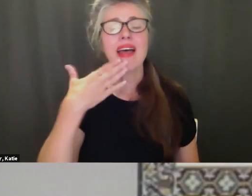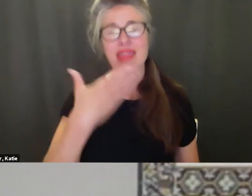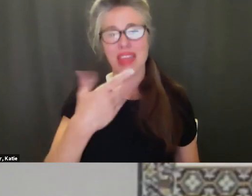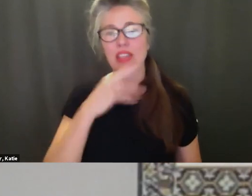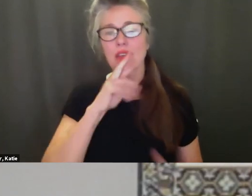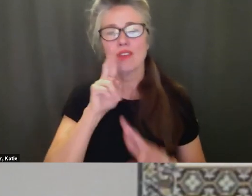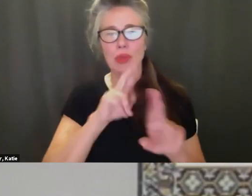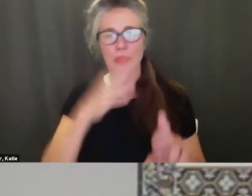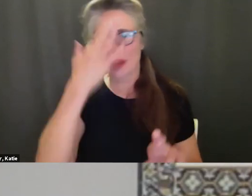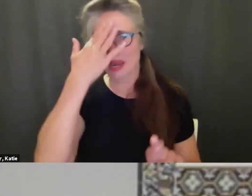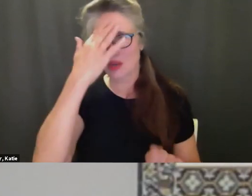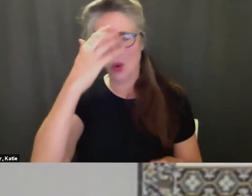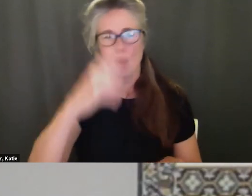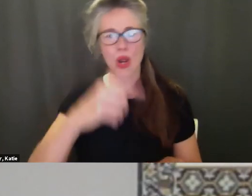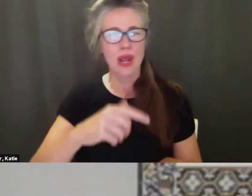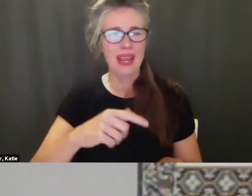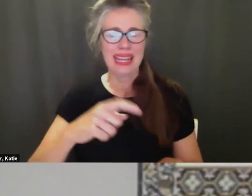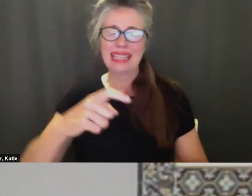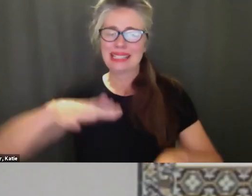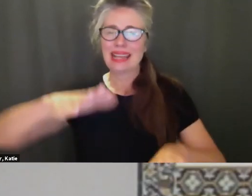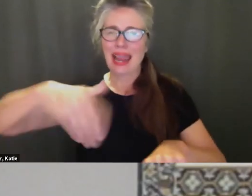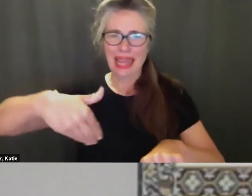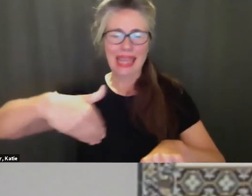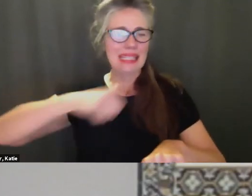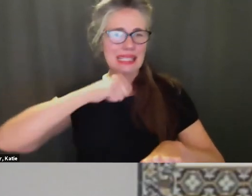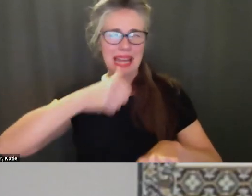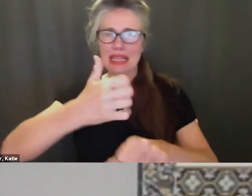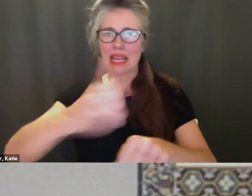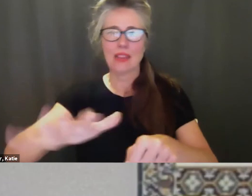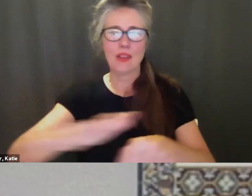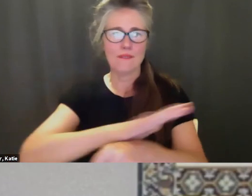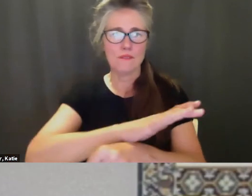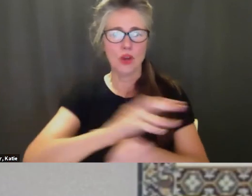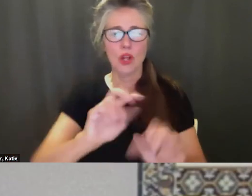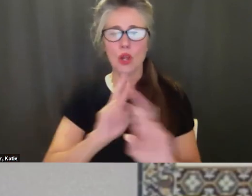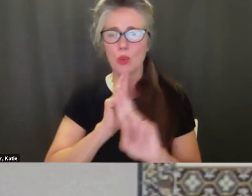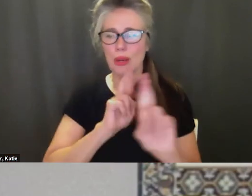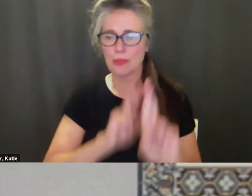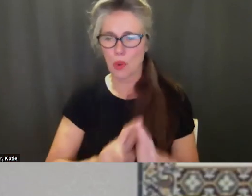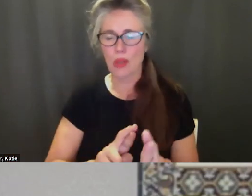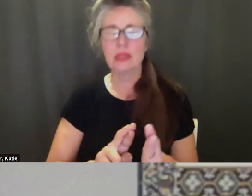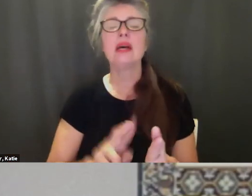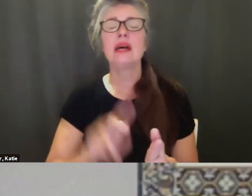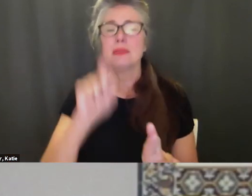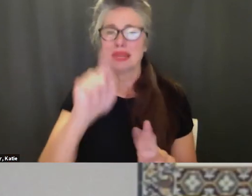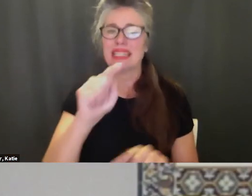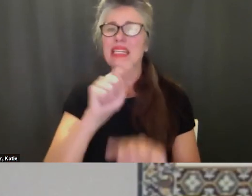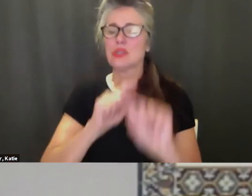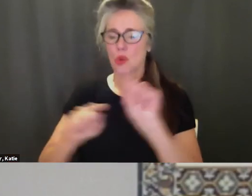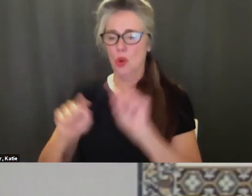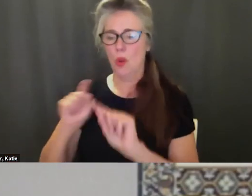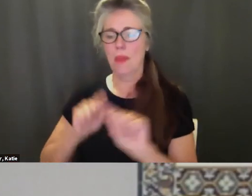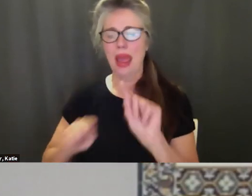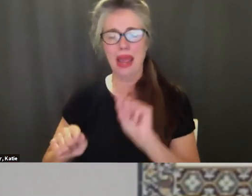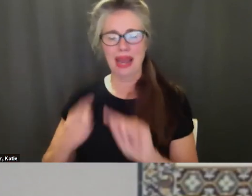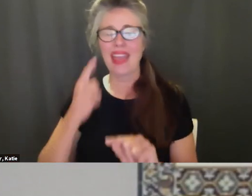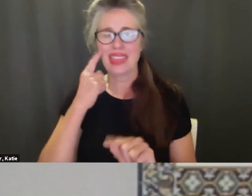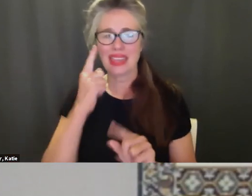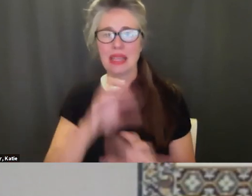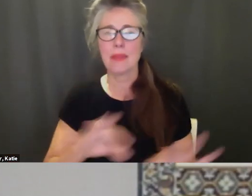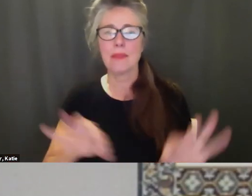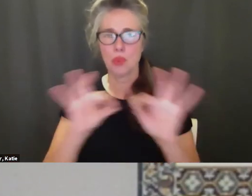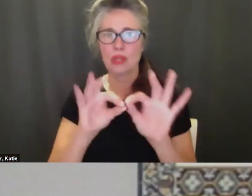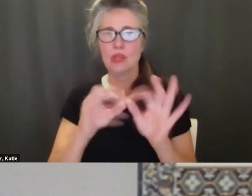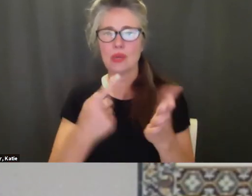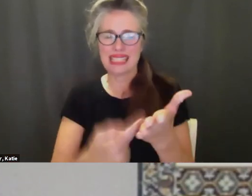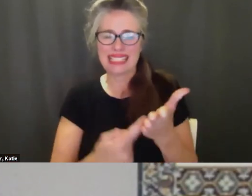have the time, it's late in the hour to really get the full report, but I think it warrants coming back, whether that's a special meeting for that,